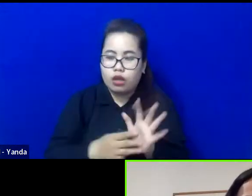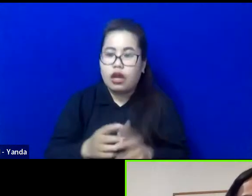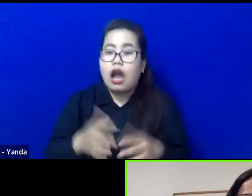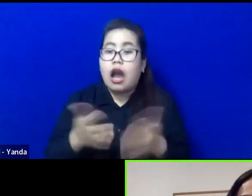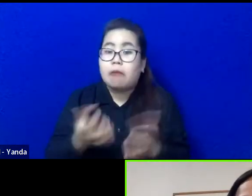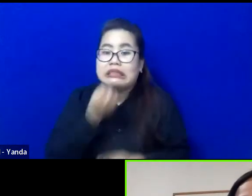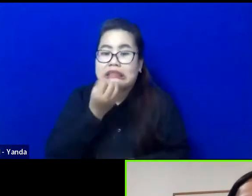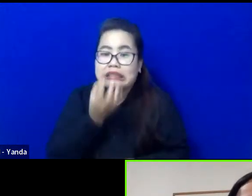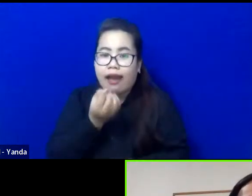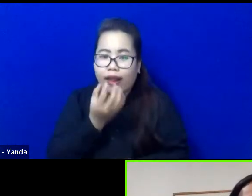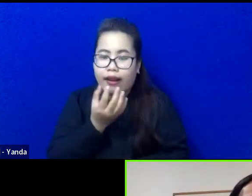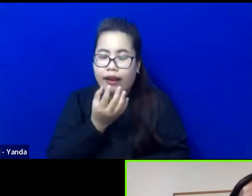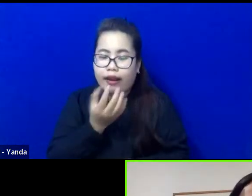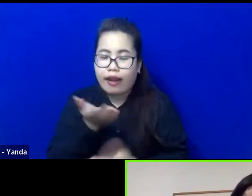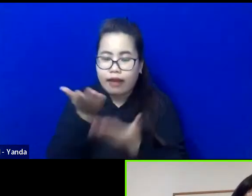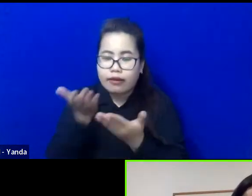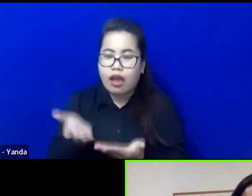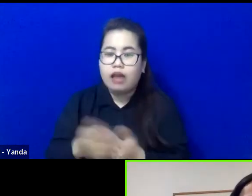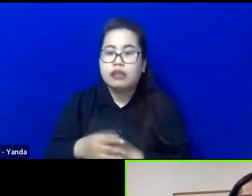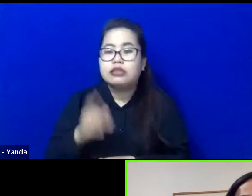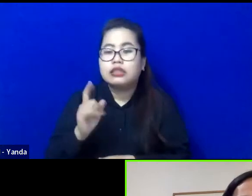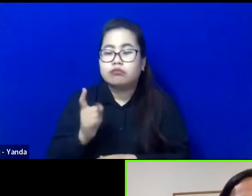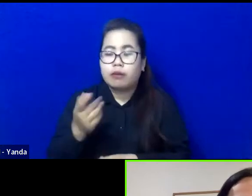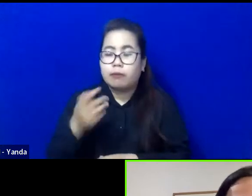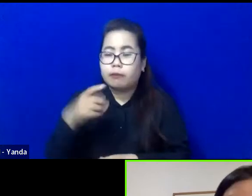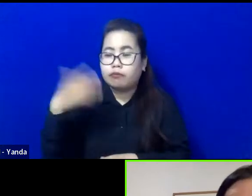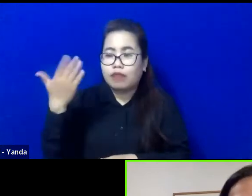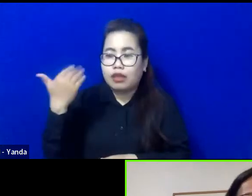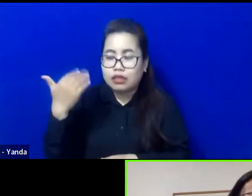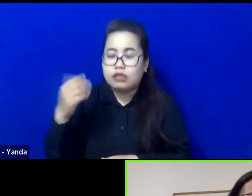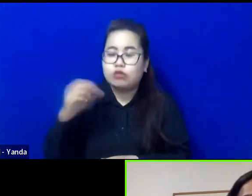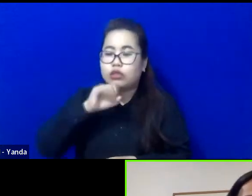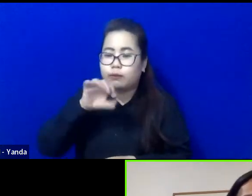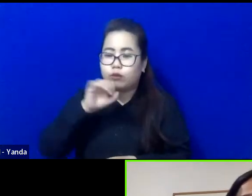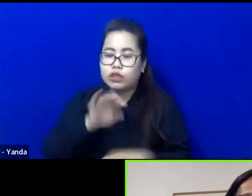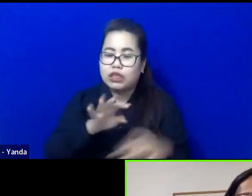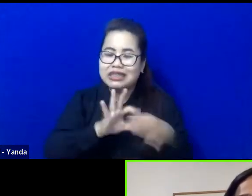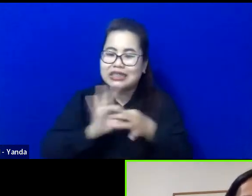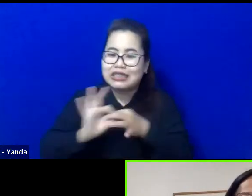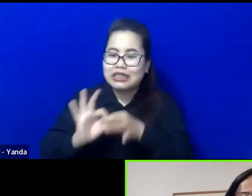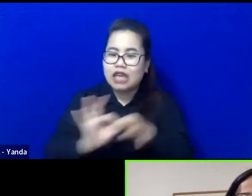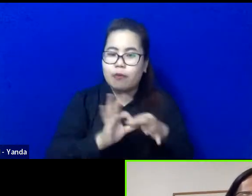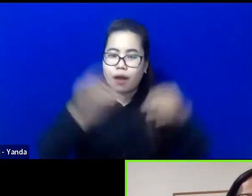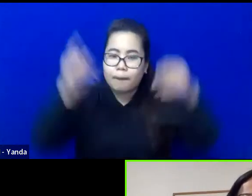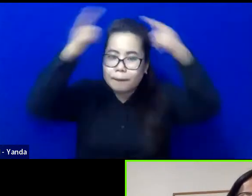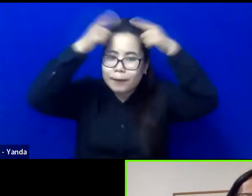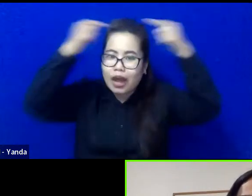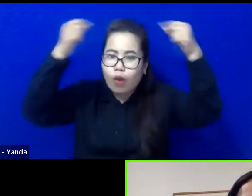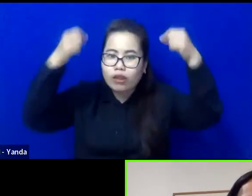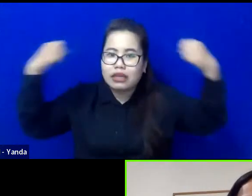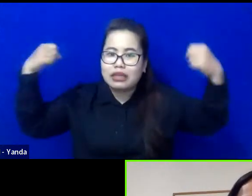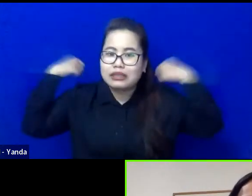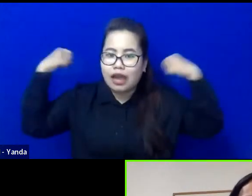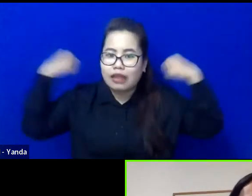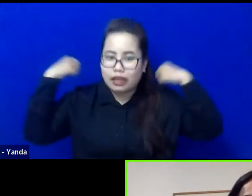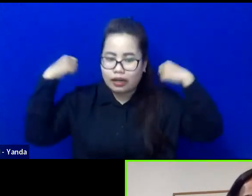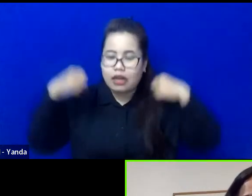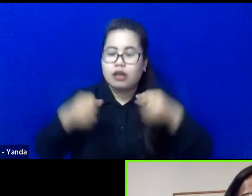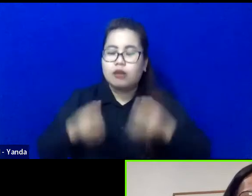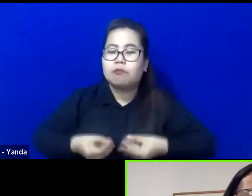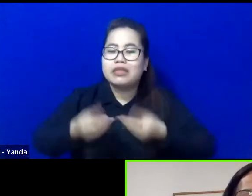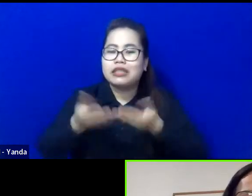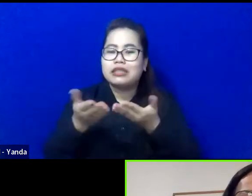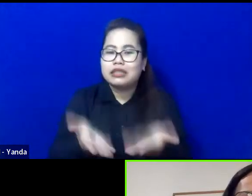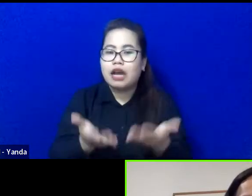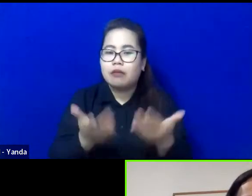about working together between the healthcare and also providers and also the community. So, what is your advice for all